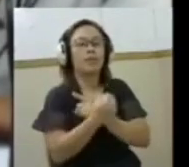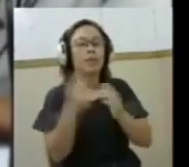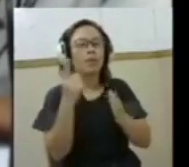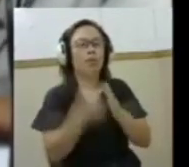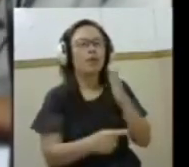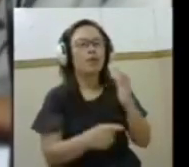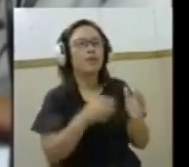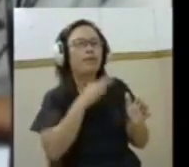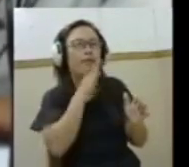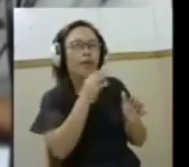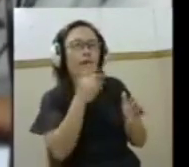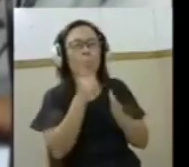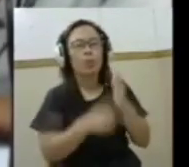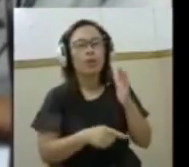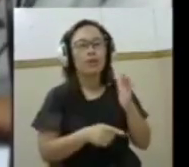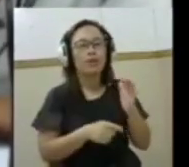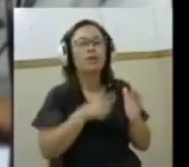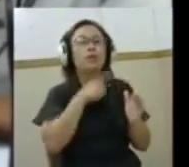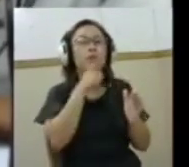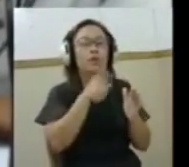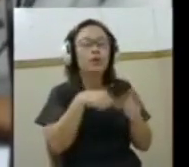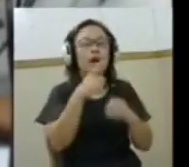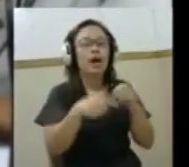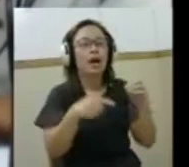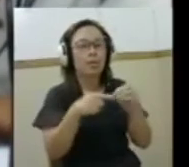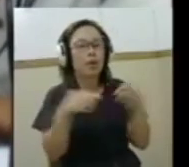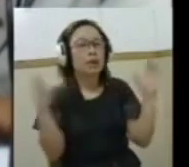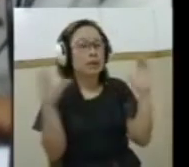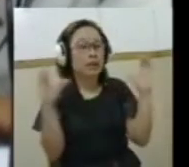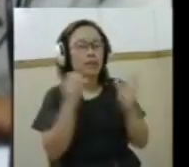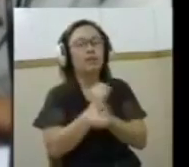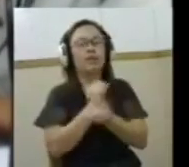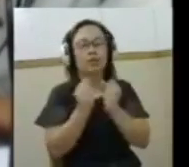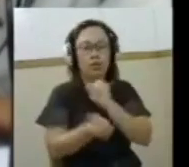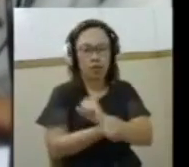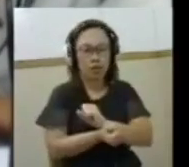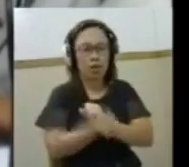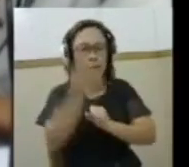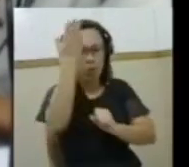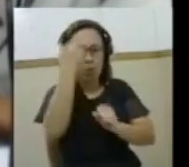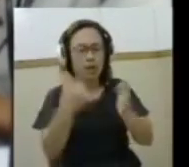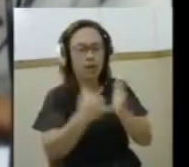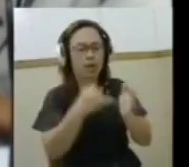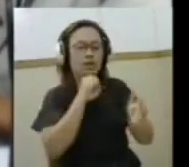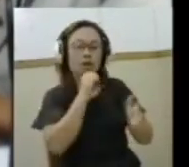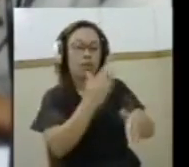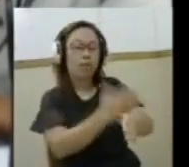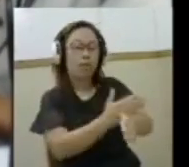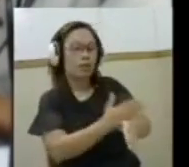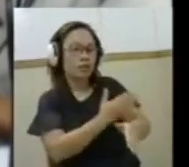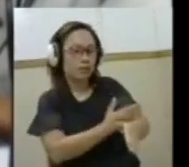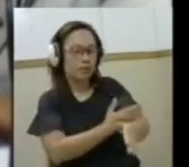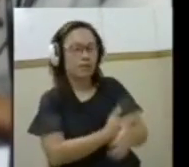so they have a clear idea of what getting worse or not progressing. So actually means so research